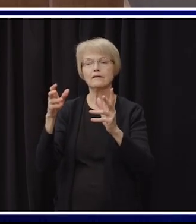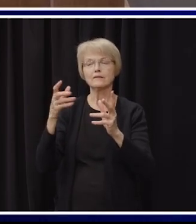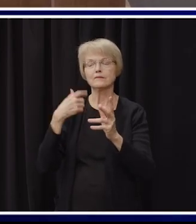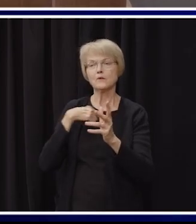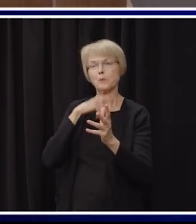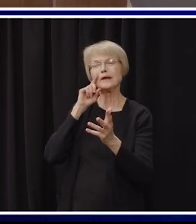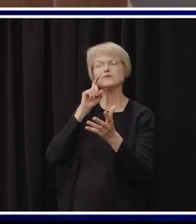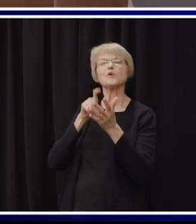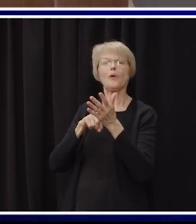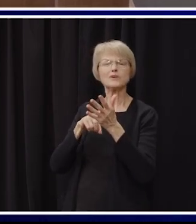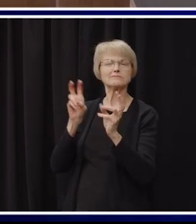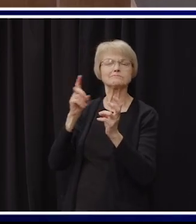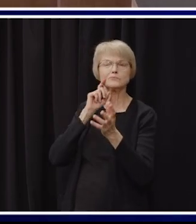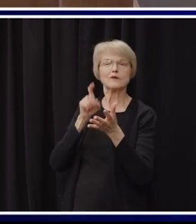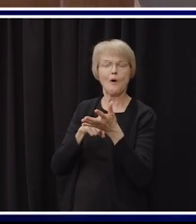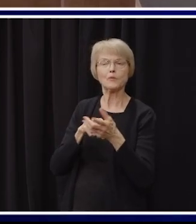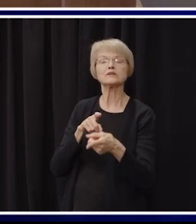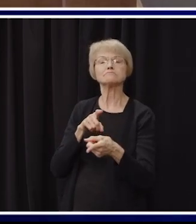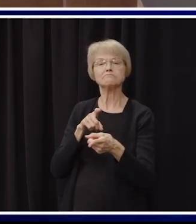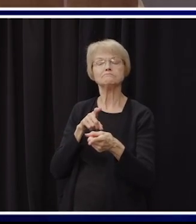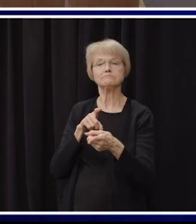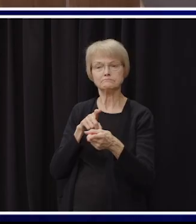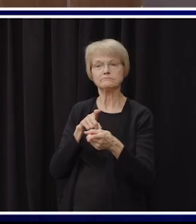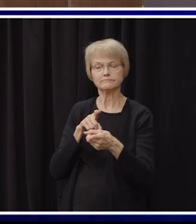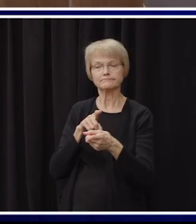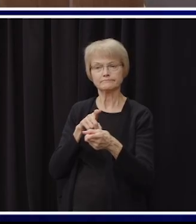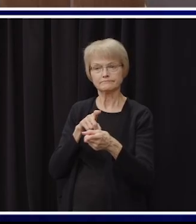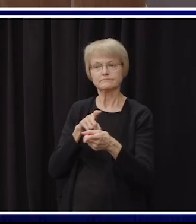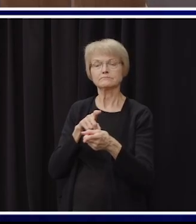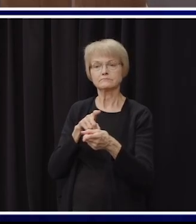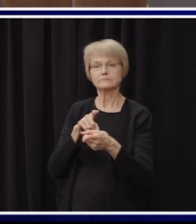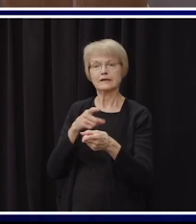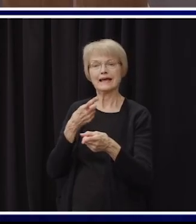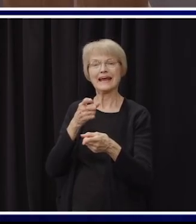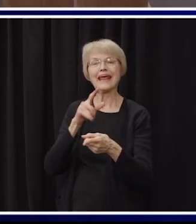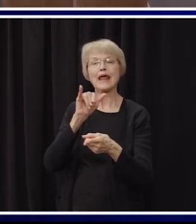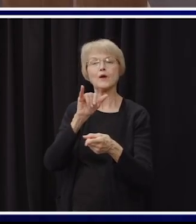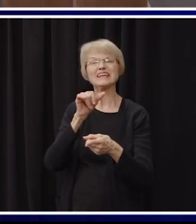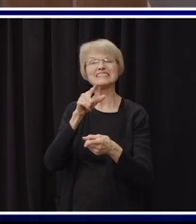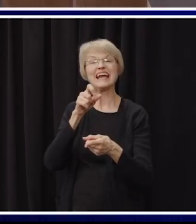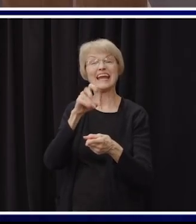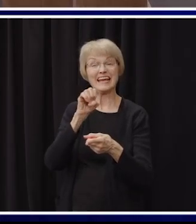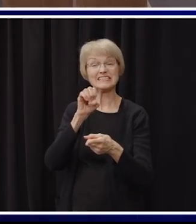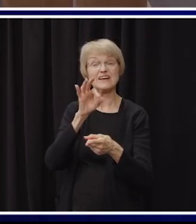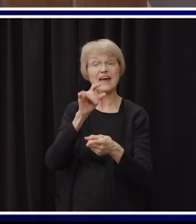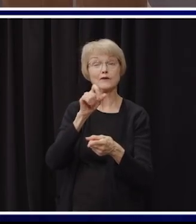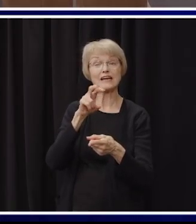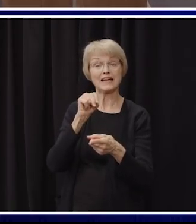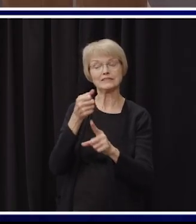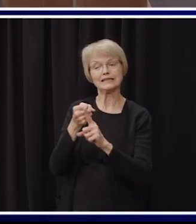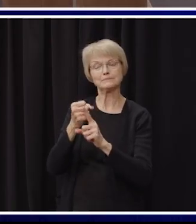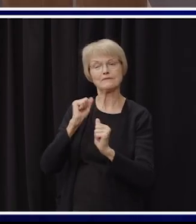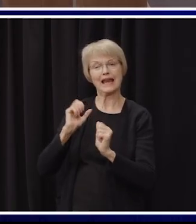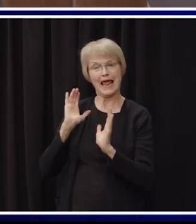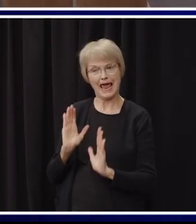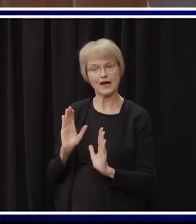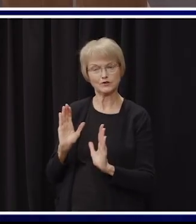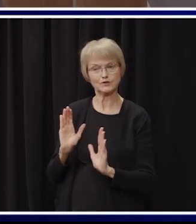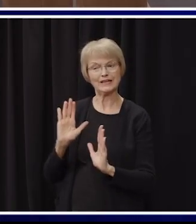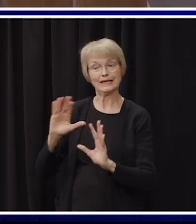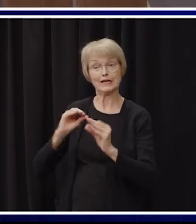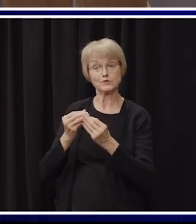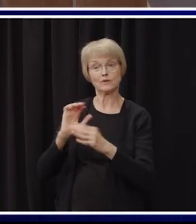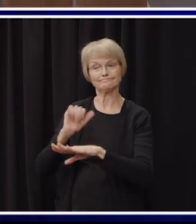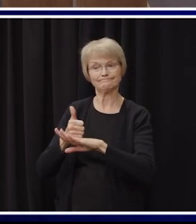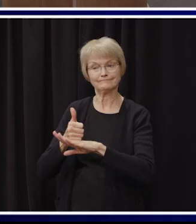I would say. We were introduced to the Gary Sinise Foundation. Gary Sinise is an actor who has an